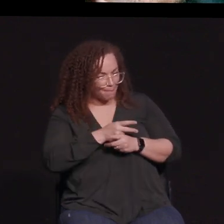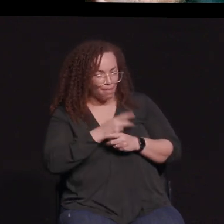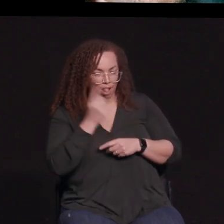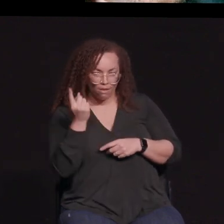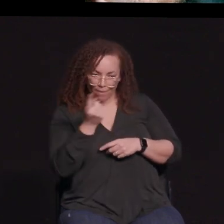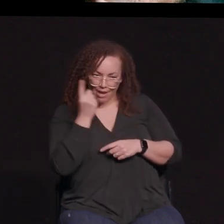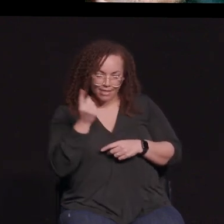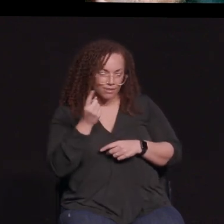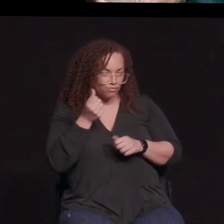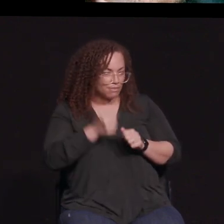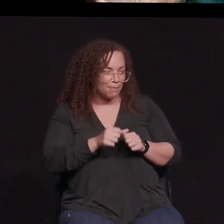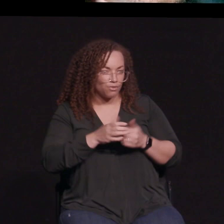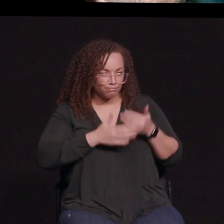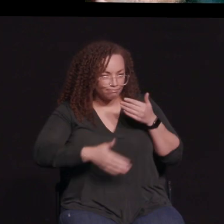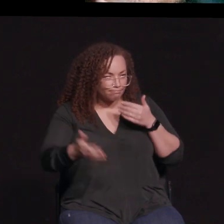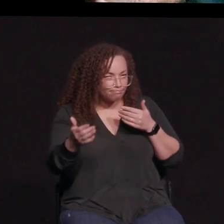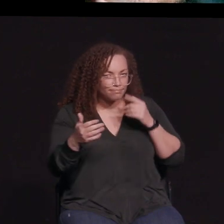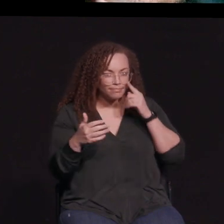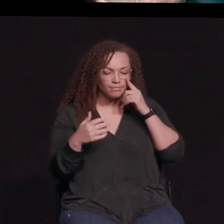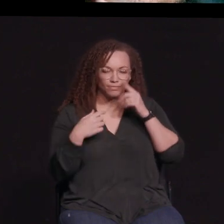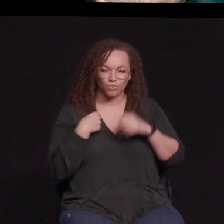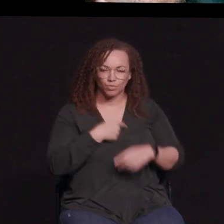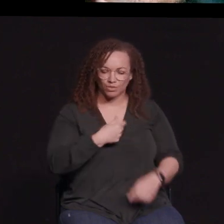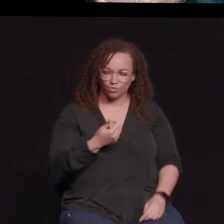by refusing this world.